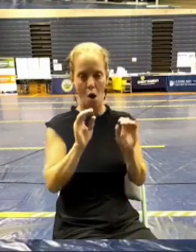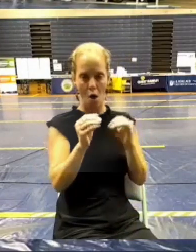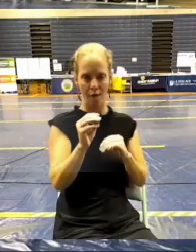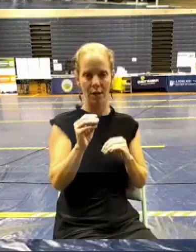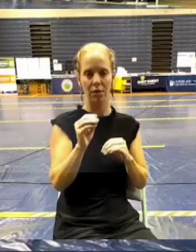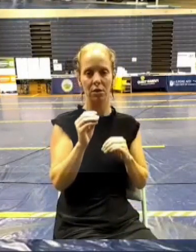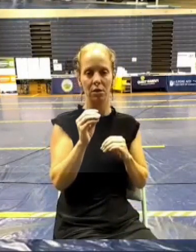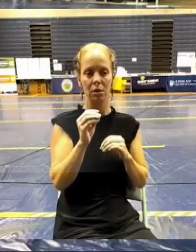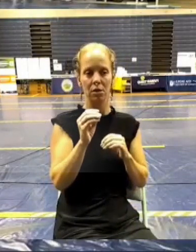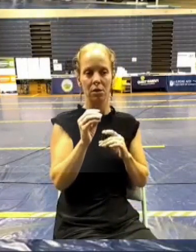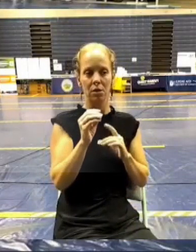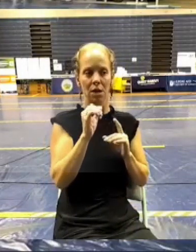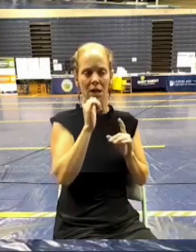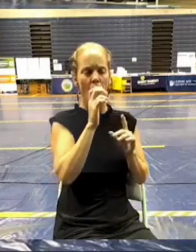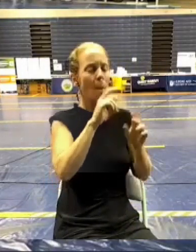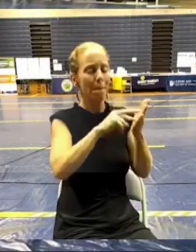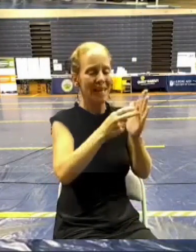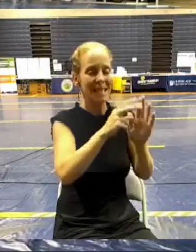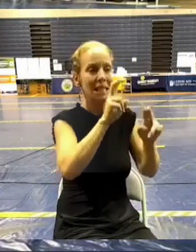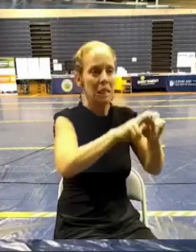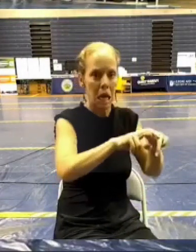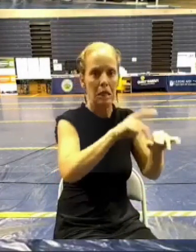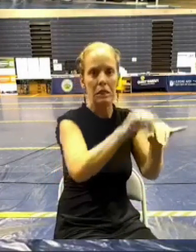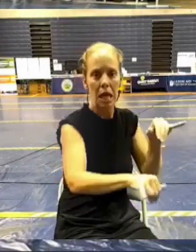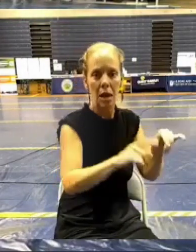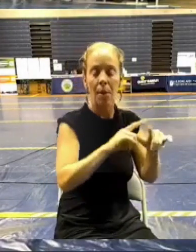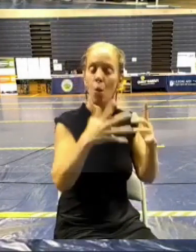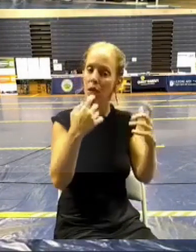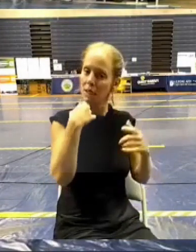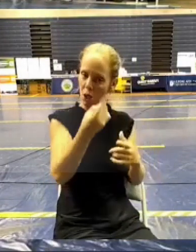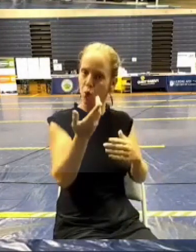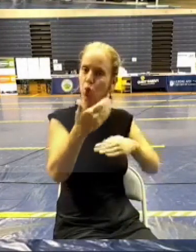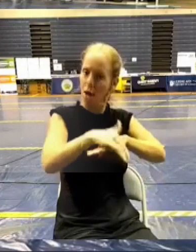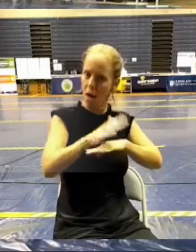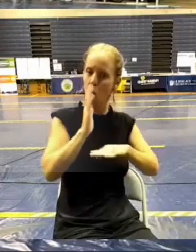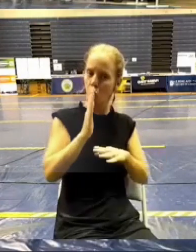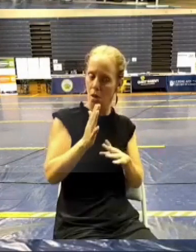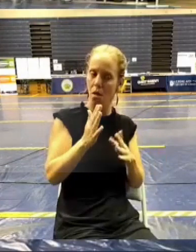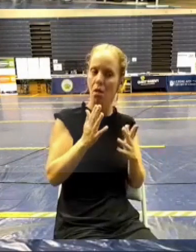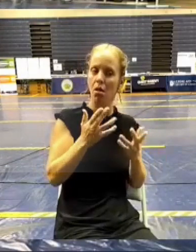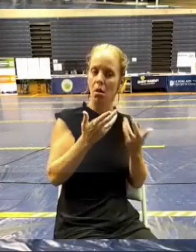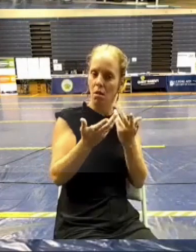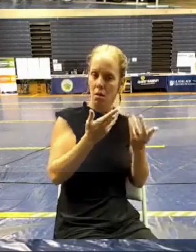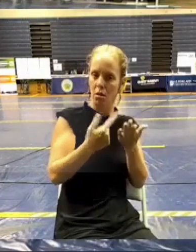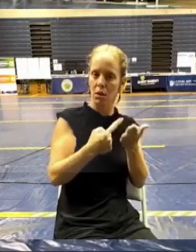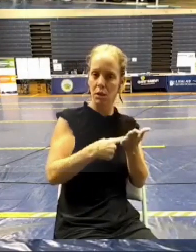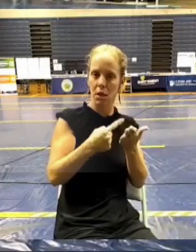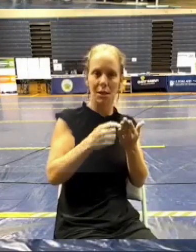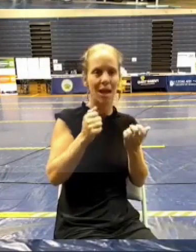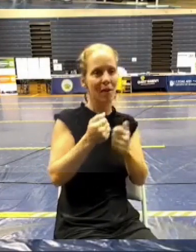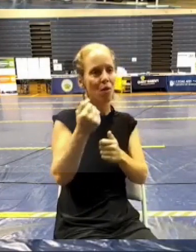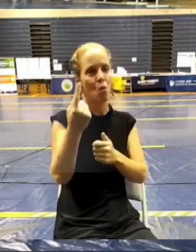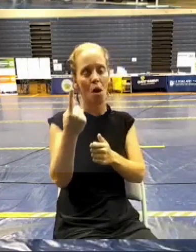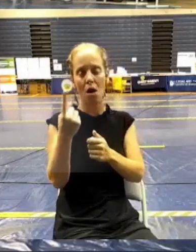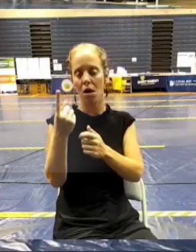those folks. I didn't mean to tell you to sit down. I meant to tell you we'll get to it tonight, okay? But everybody else has a situation. Come up and talk to us